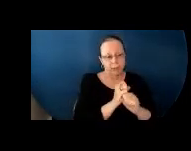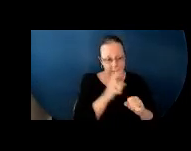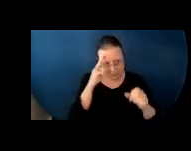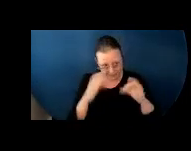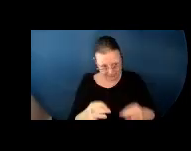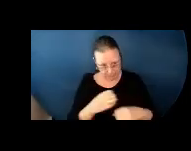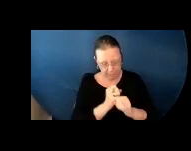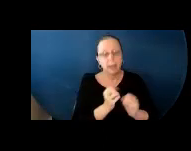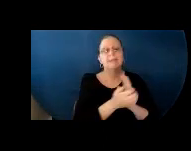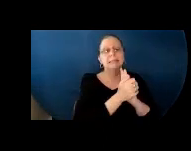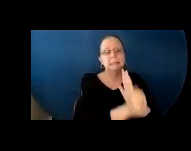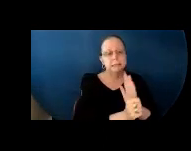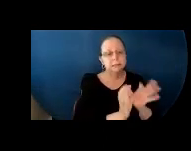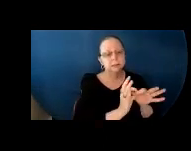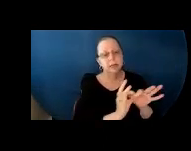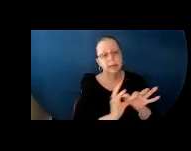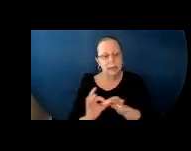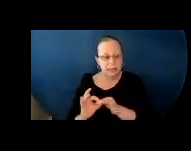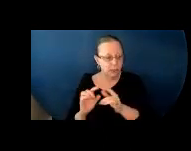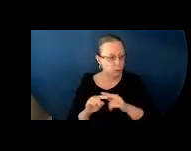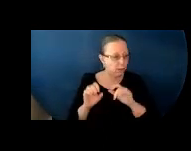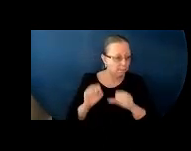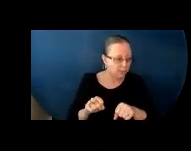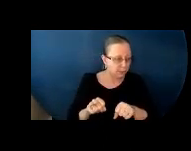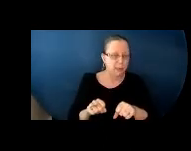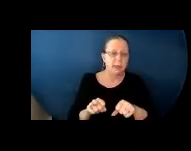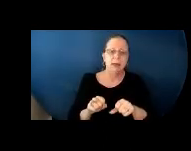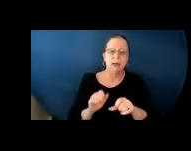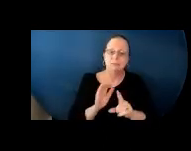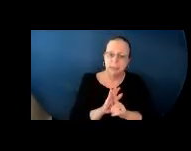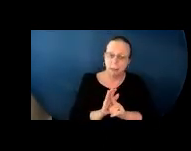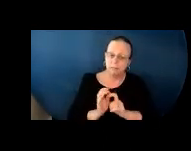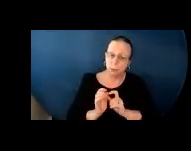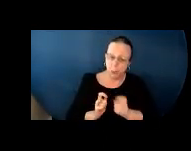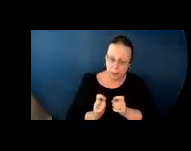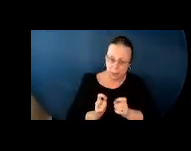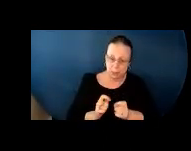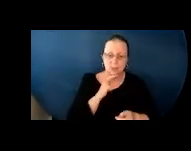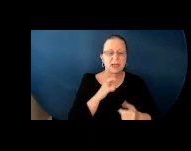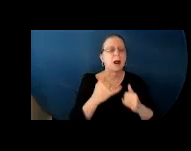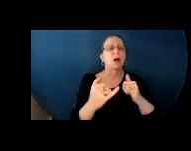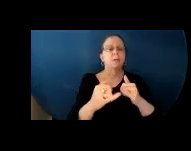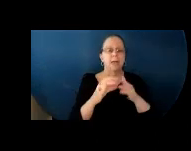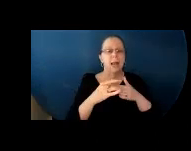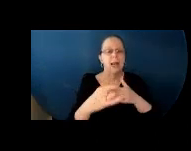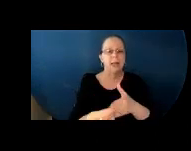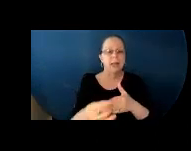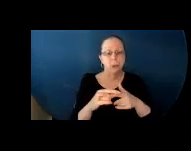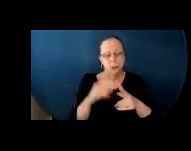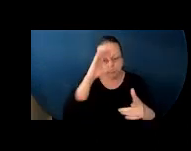right, which lead to the ability of self-regulation, right, which then ultimately lead to the belief